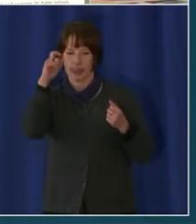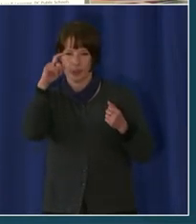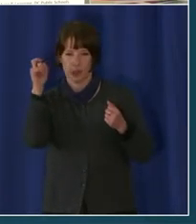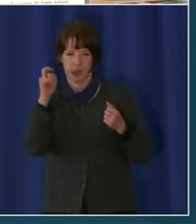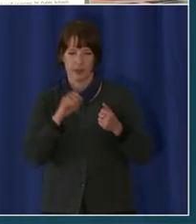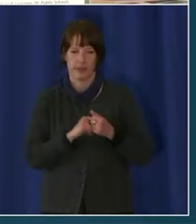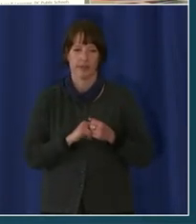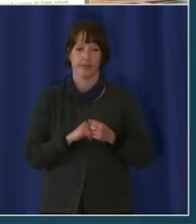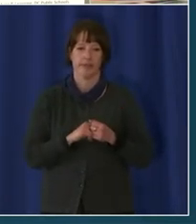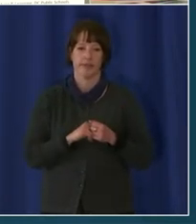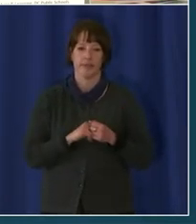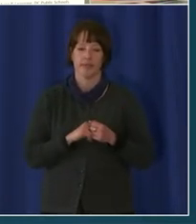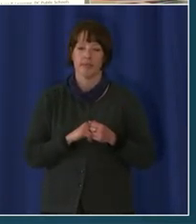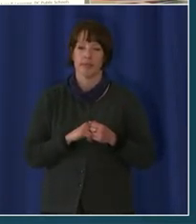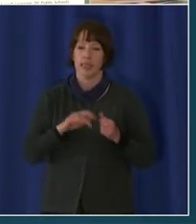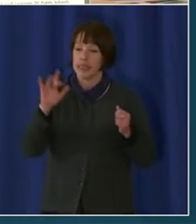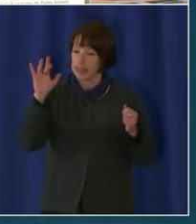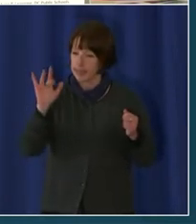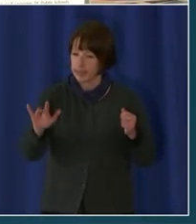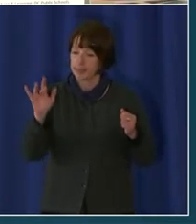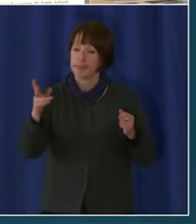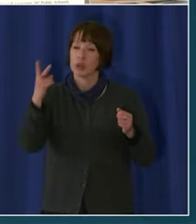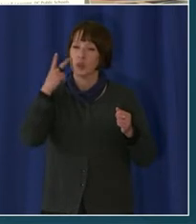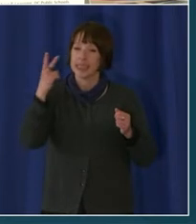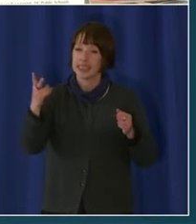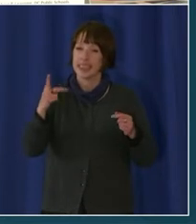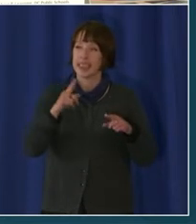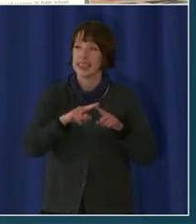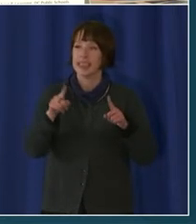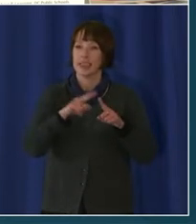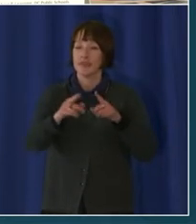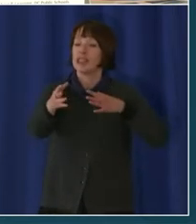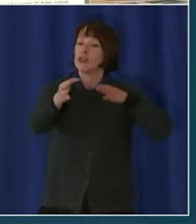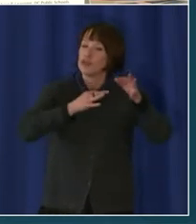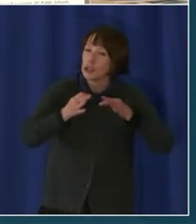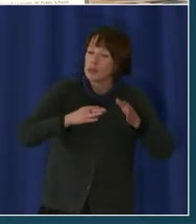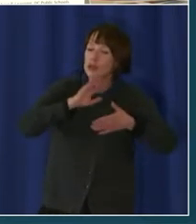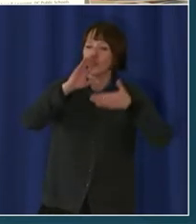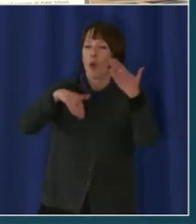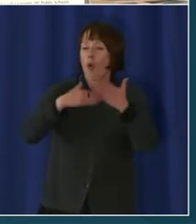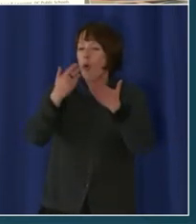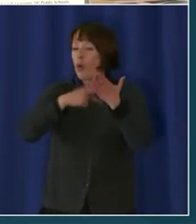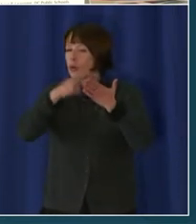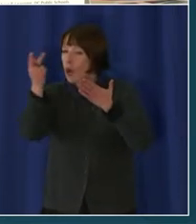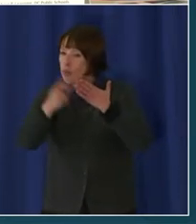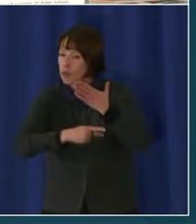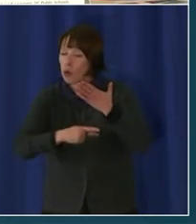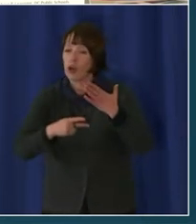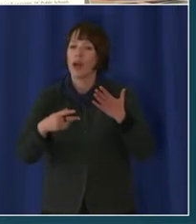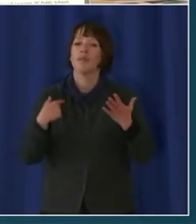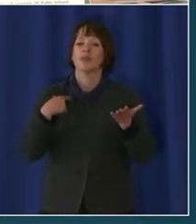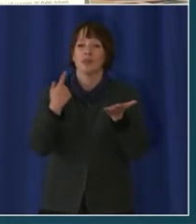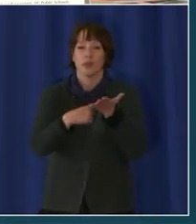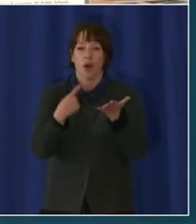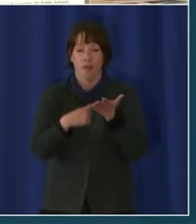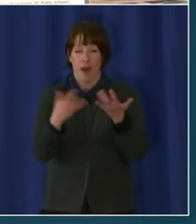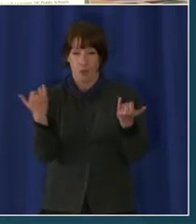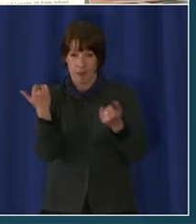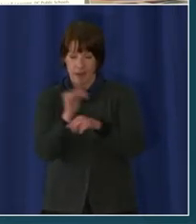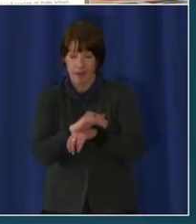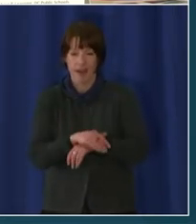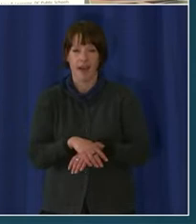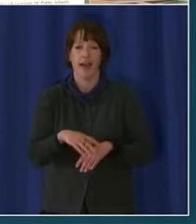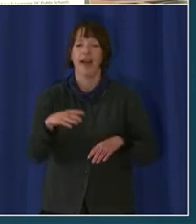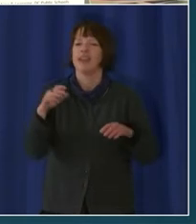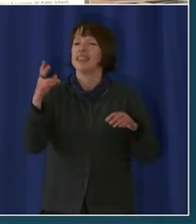dcpsreopenstrong.com/summer. On that site, you will be able to find descriptions of all of the programs that we've voiced over tonight. You can find